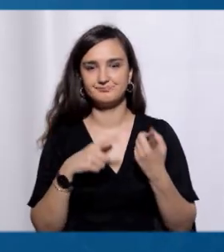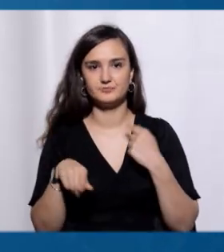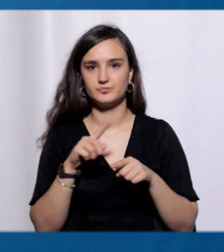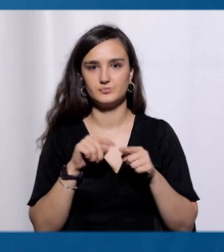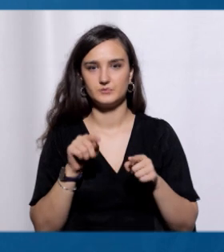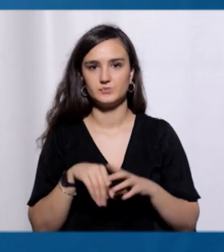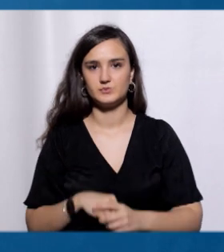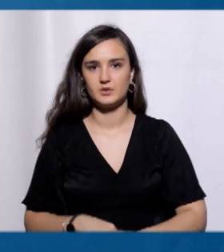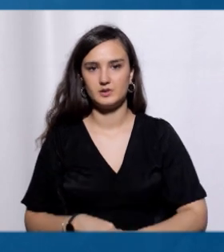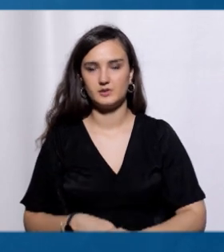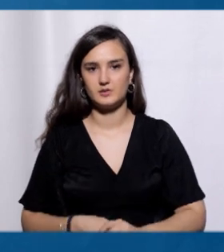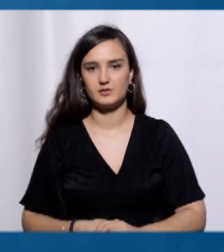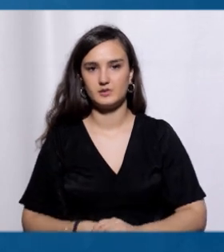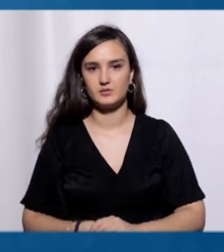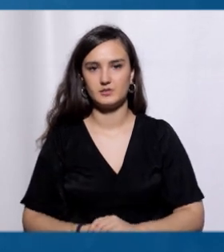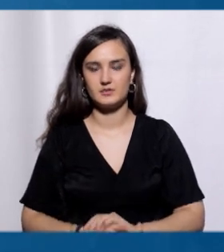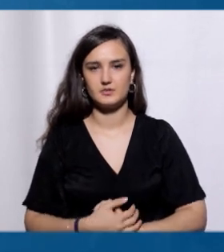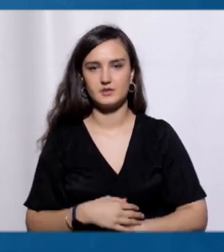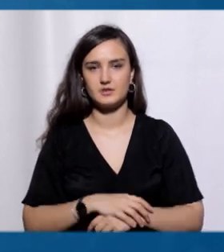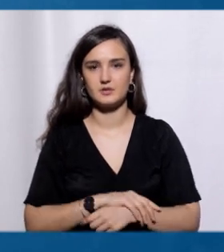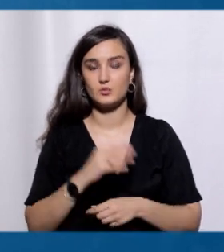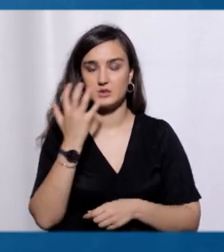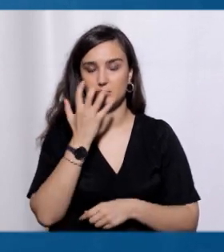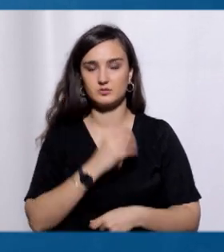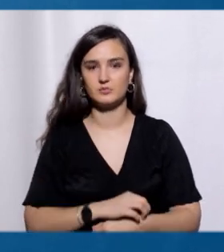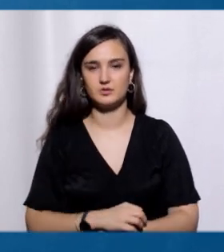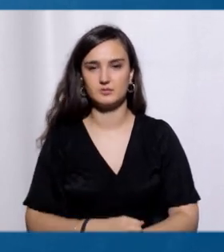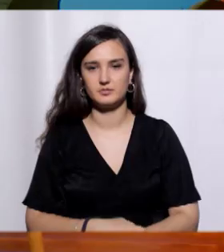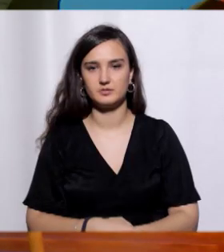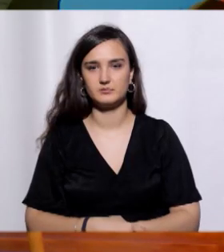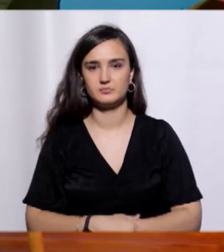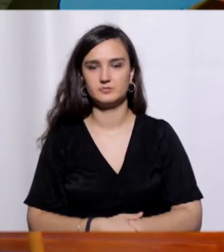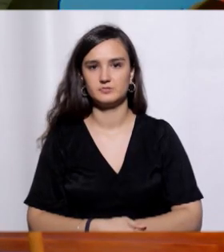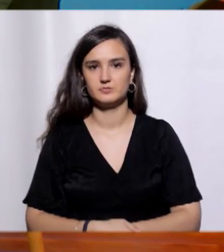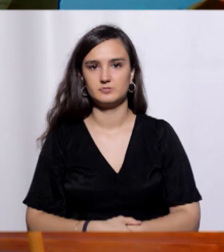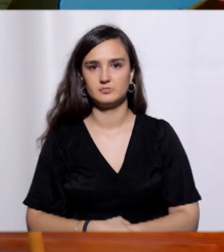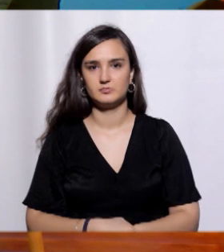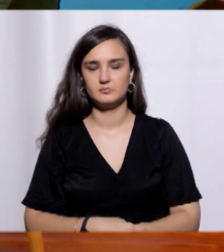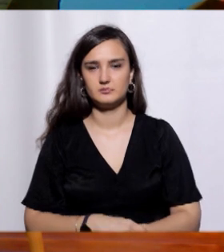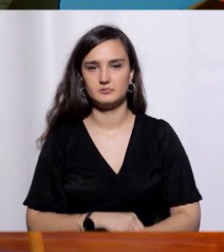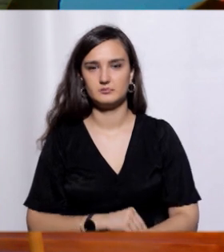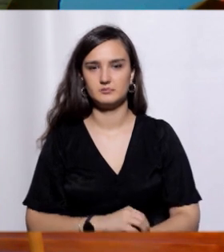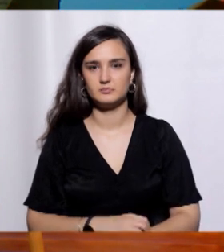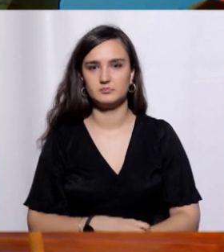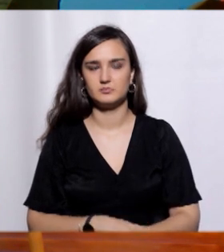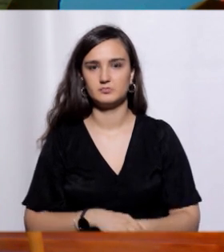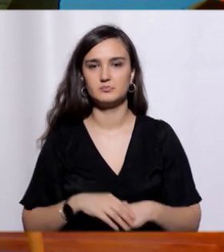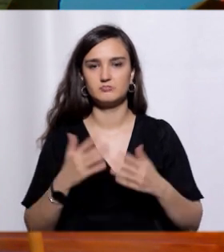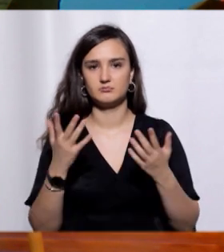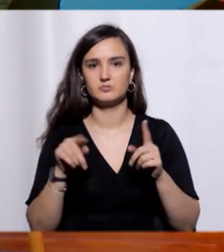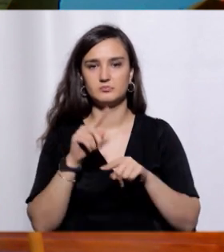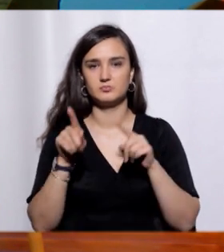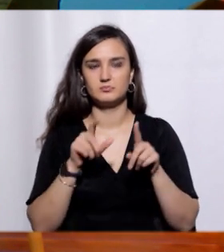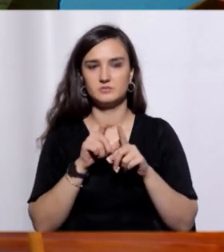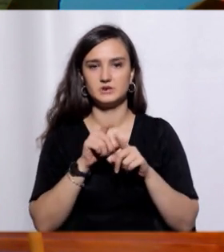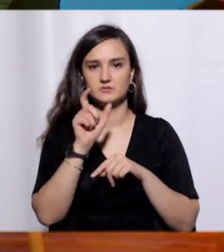eyes at all. Usinathlo. Okay, Daryl. Now let's have a quick question to our audience from the